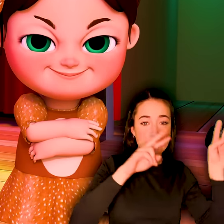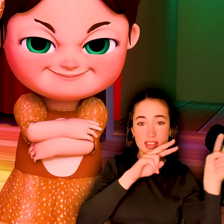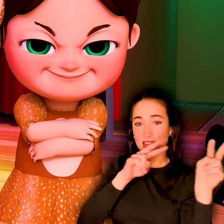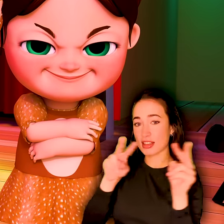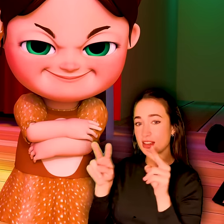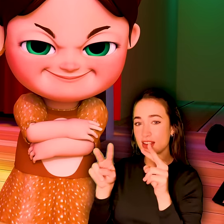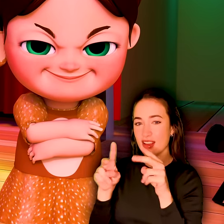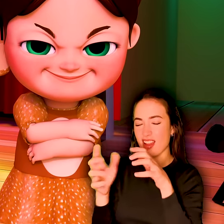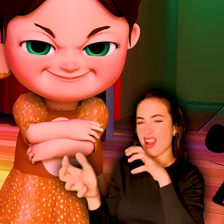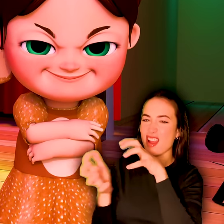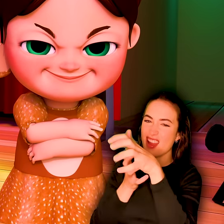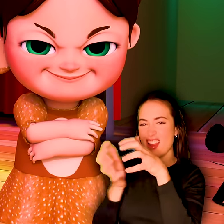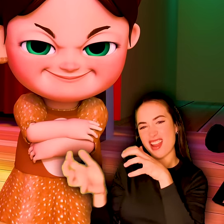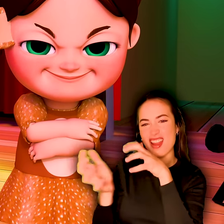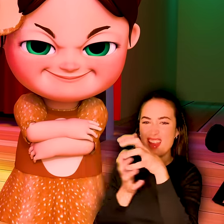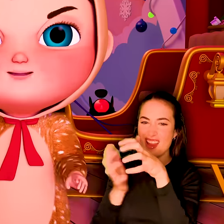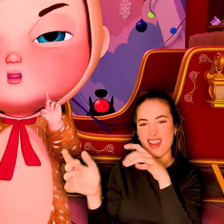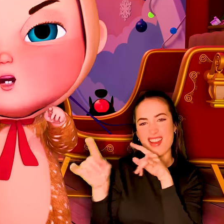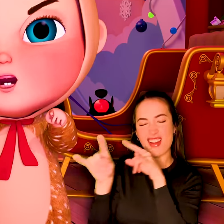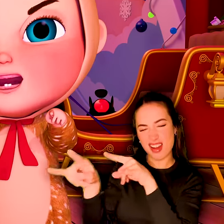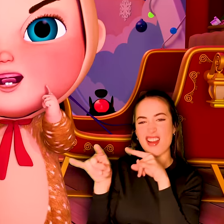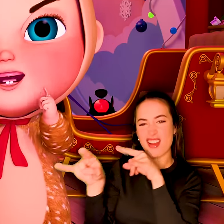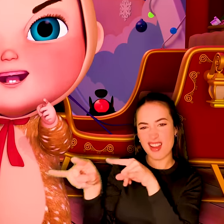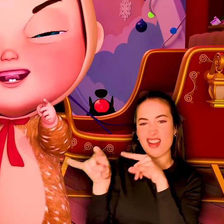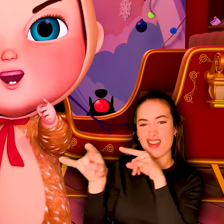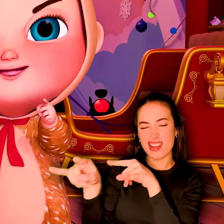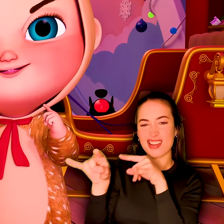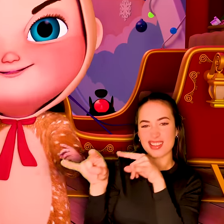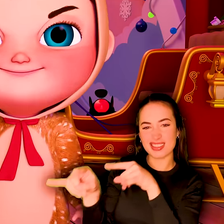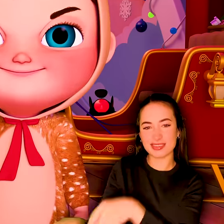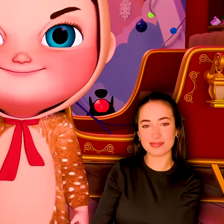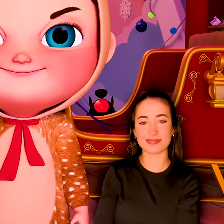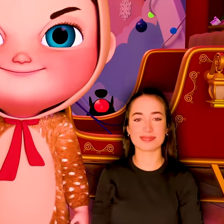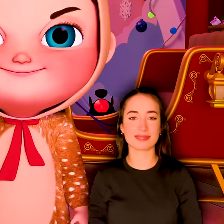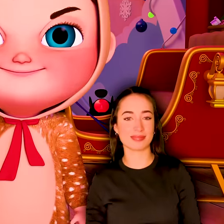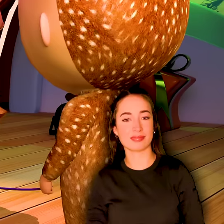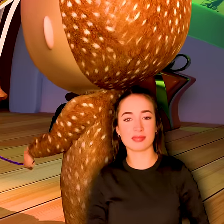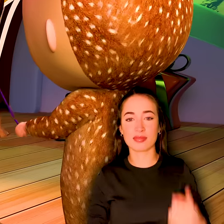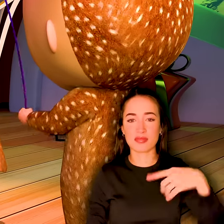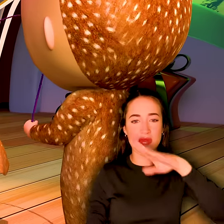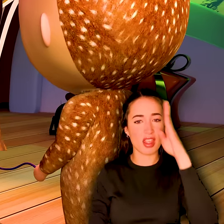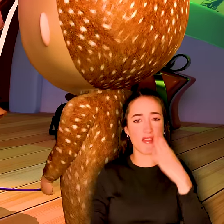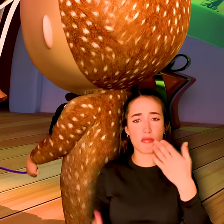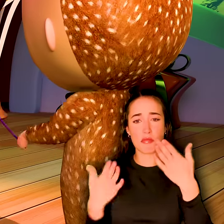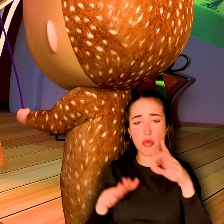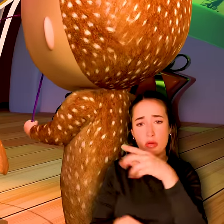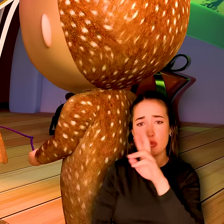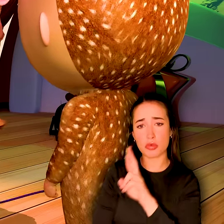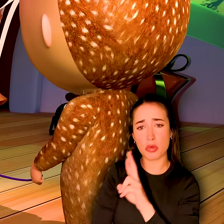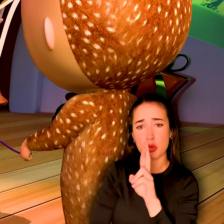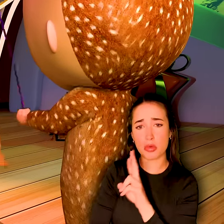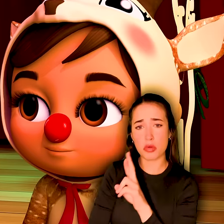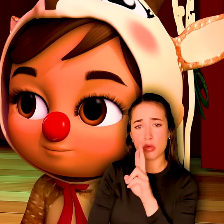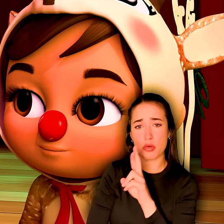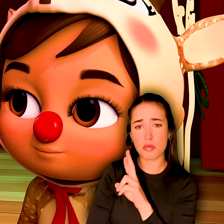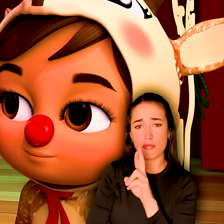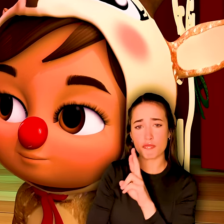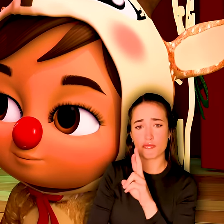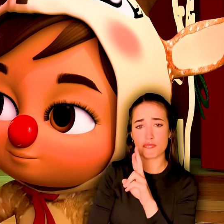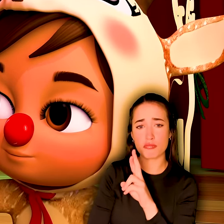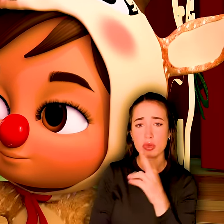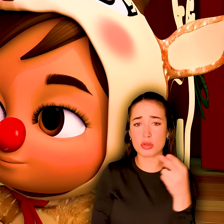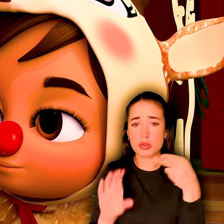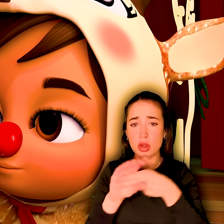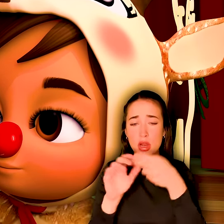reindeer used to laugh and call him they never left poor rudolph